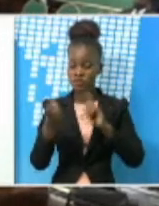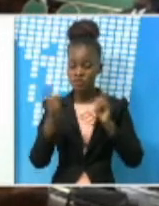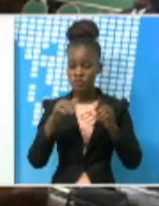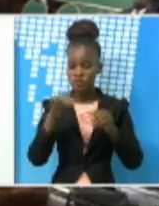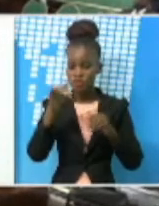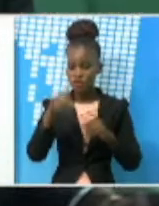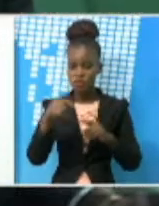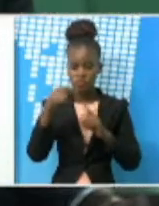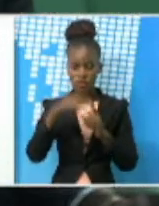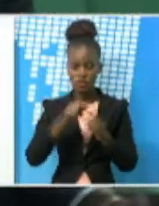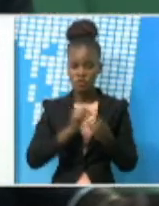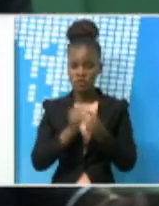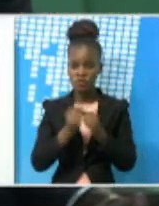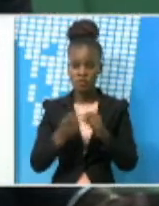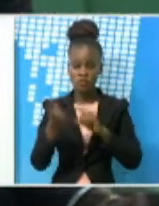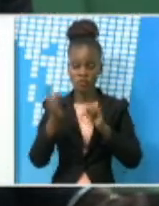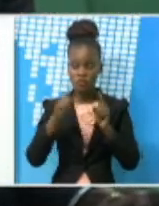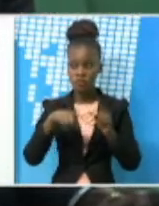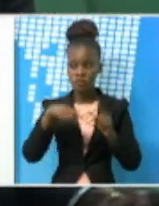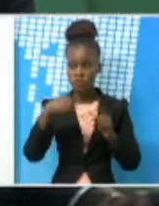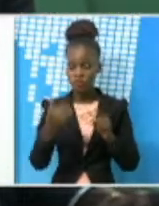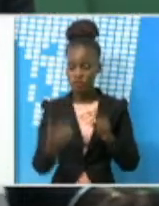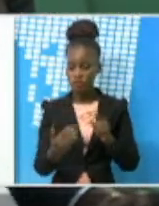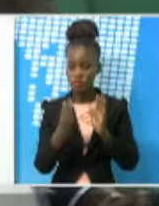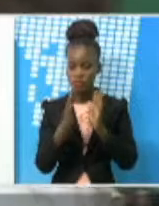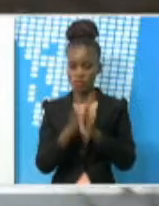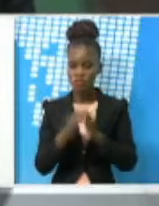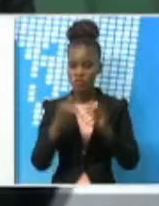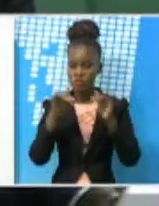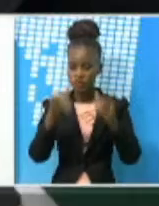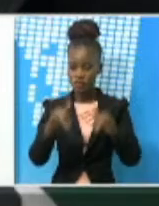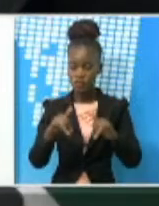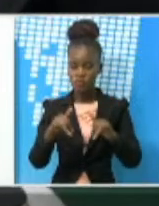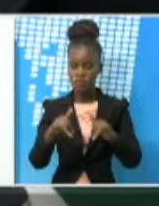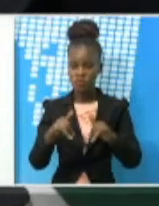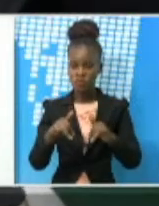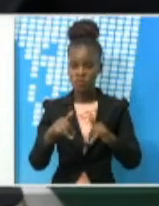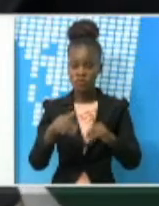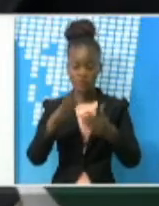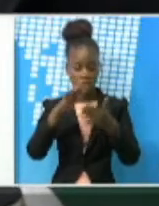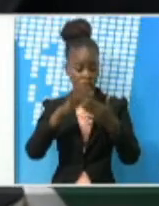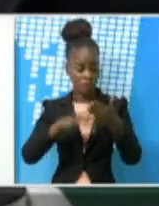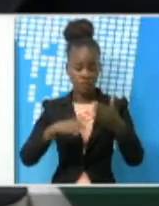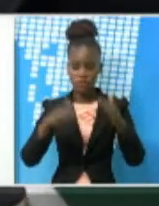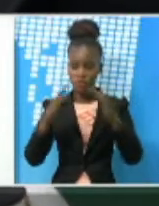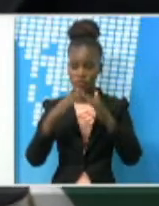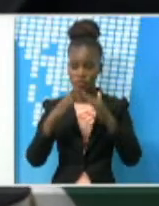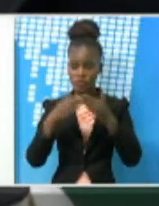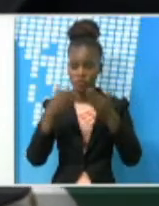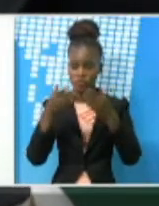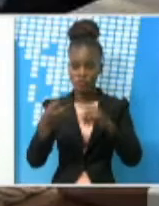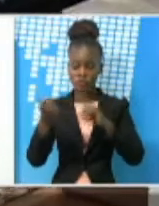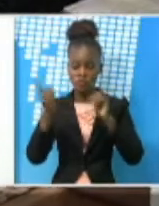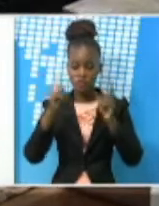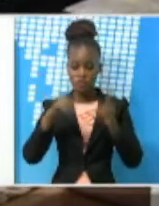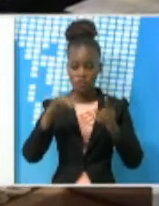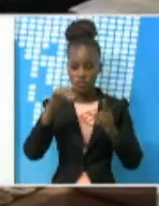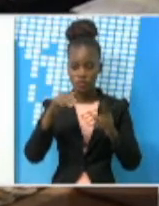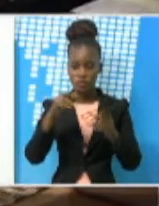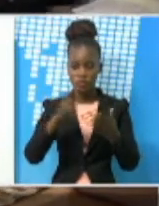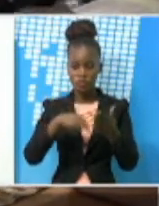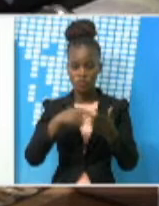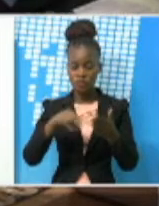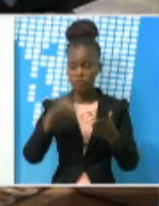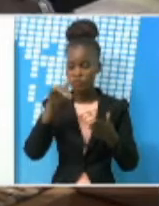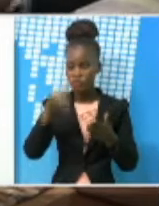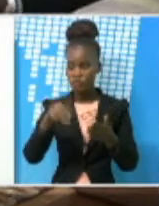by ministers to attend plenary sessions, yet they are required by the rules of the House to be present. Today, the Deputy Speaker tasked the Chief